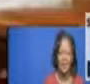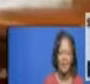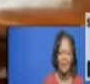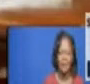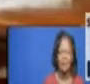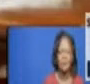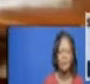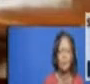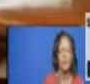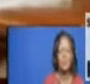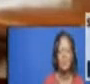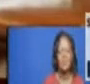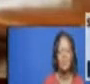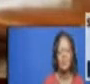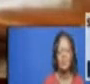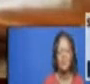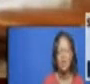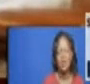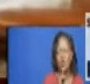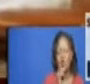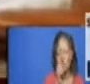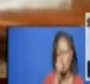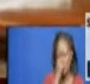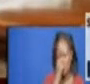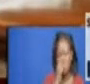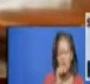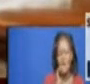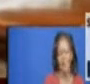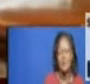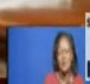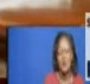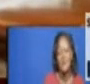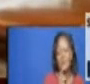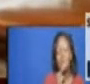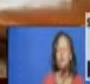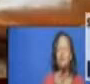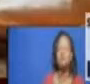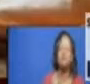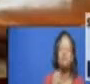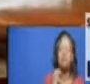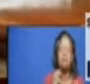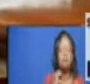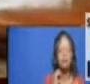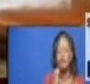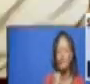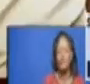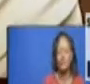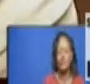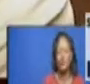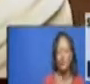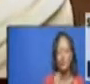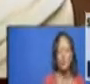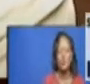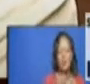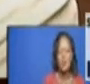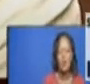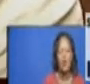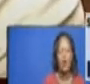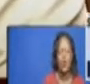Something I don't wish most men or many men to do, but and especially with the current economic